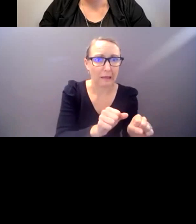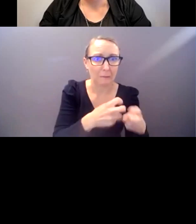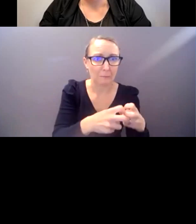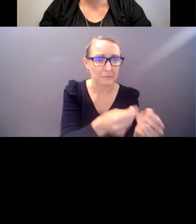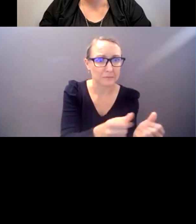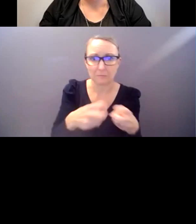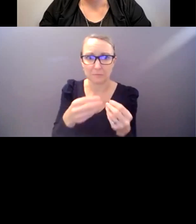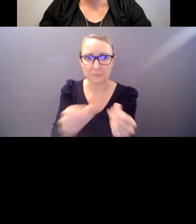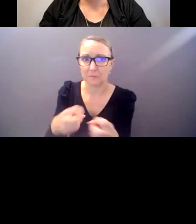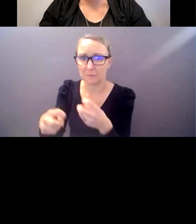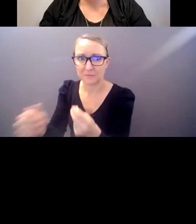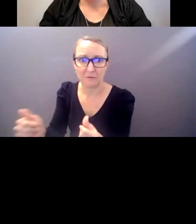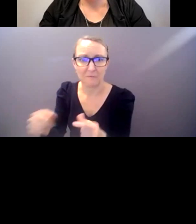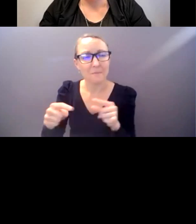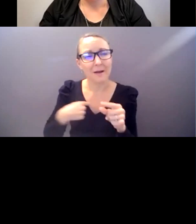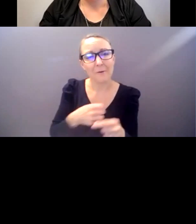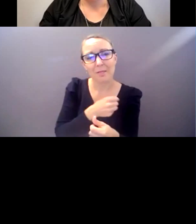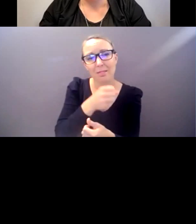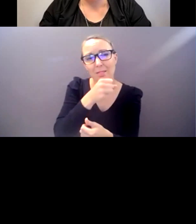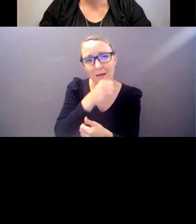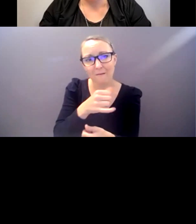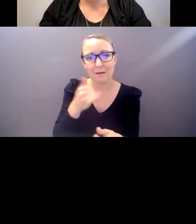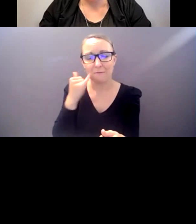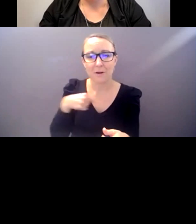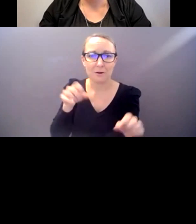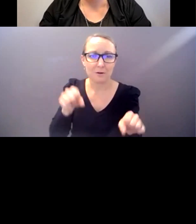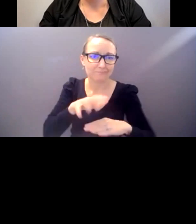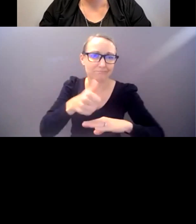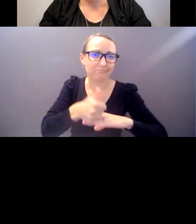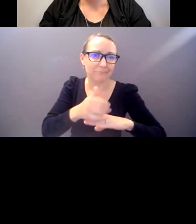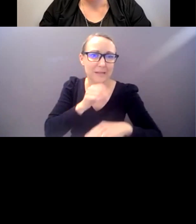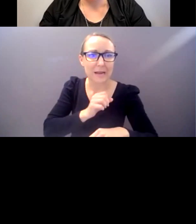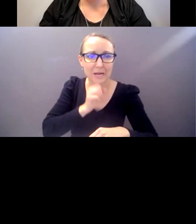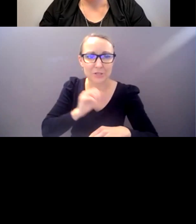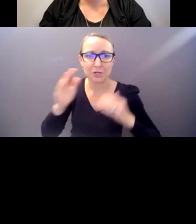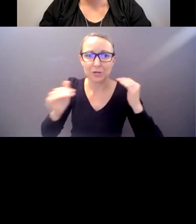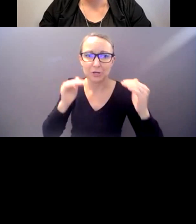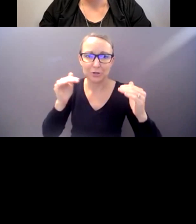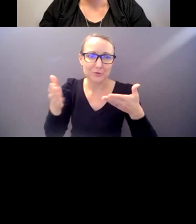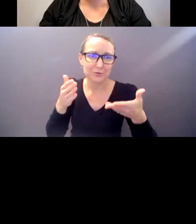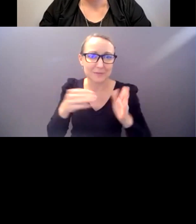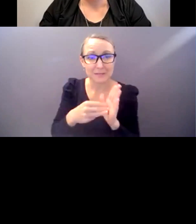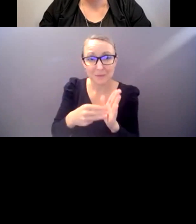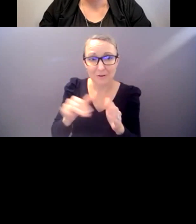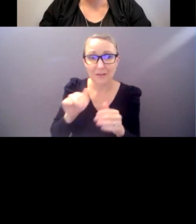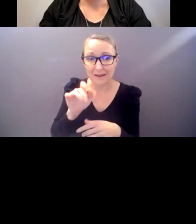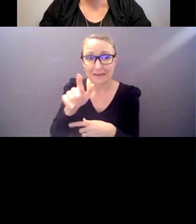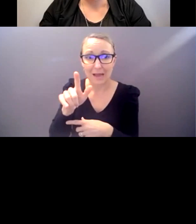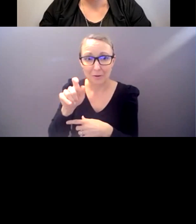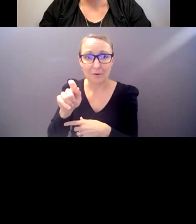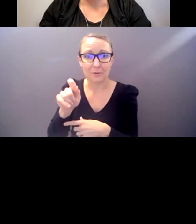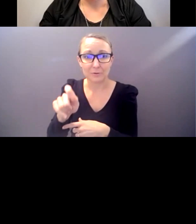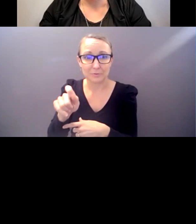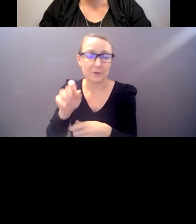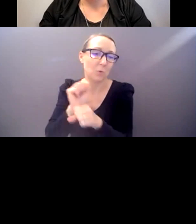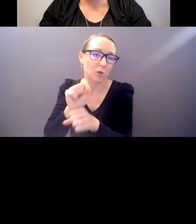really build the aging and adult services model like the CalWorks 2.0, because we've been very successful